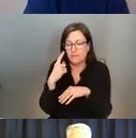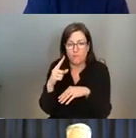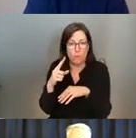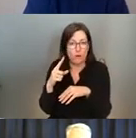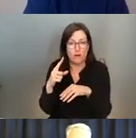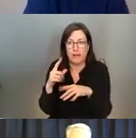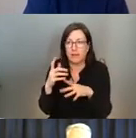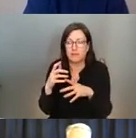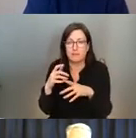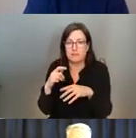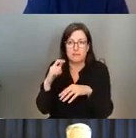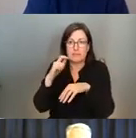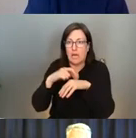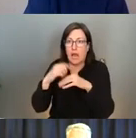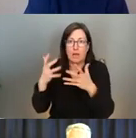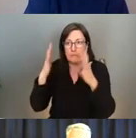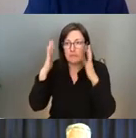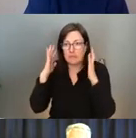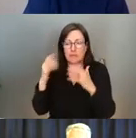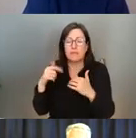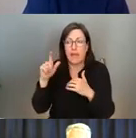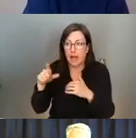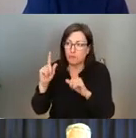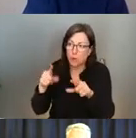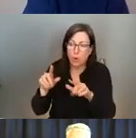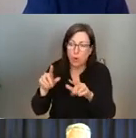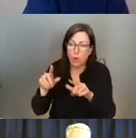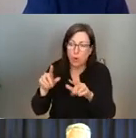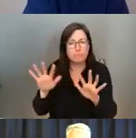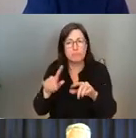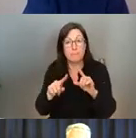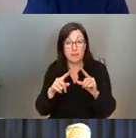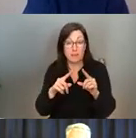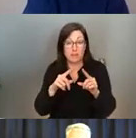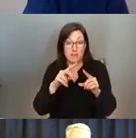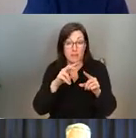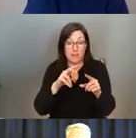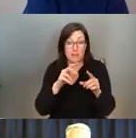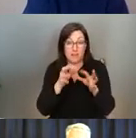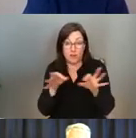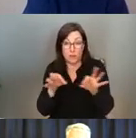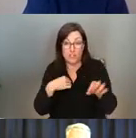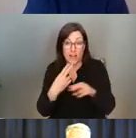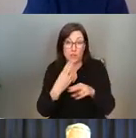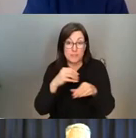time constraints on anybody that they have to be there. But the verbiage that I use in the IEP is that these meetings